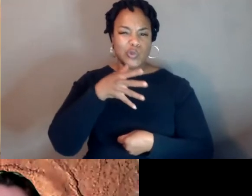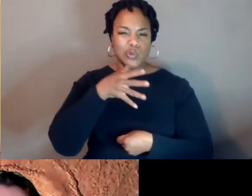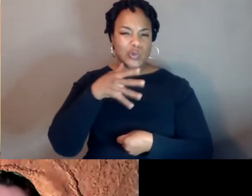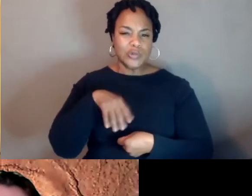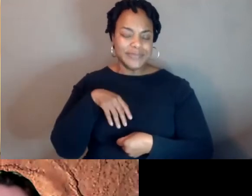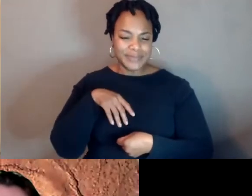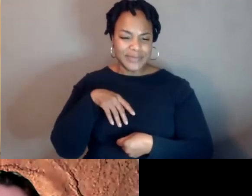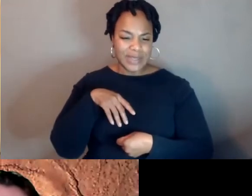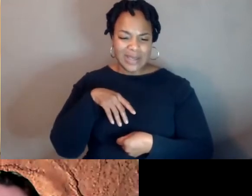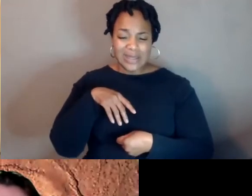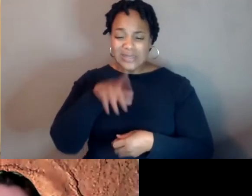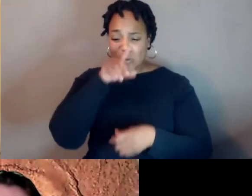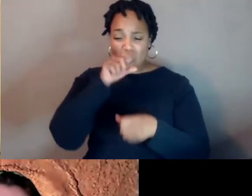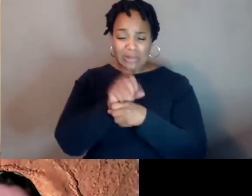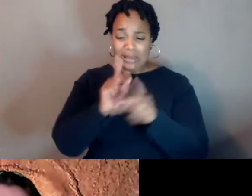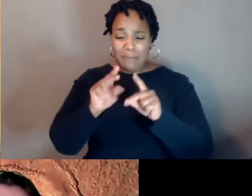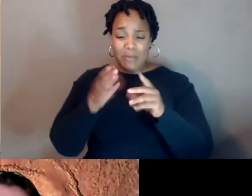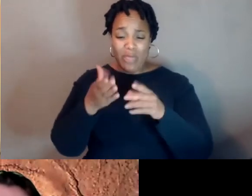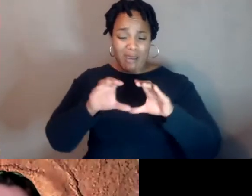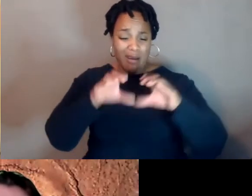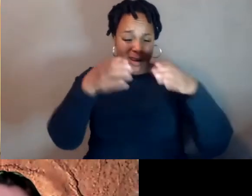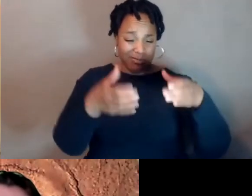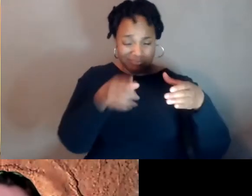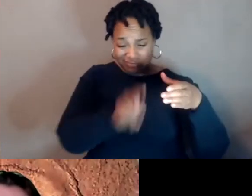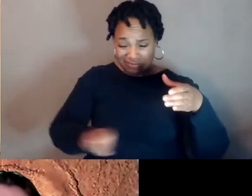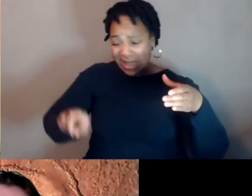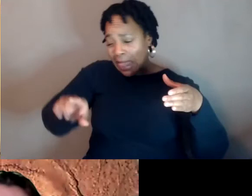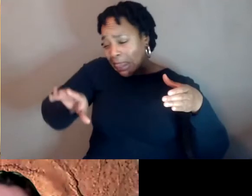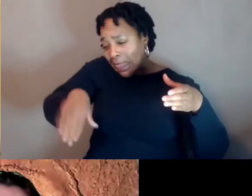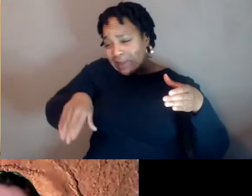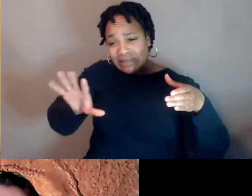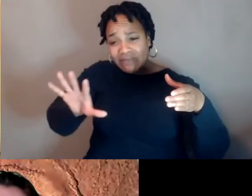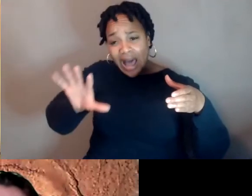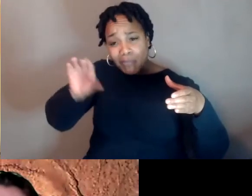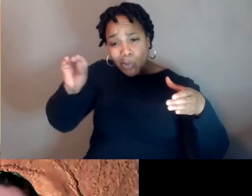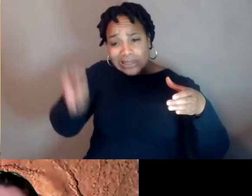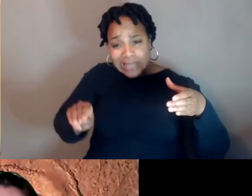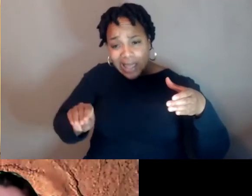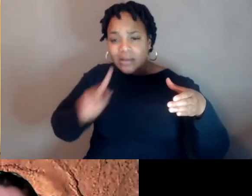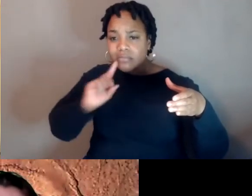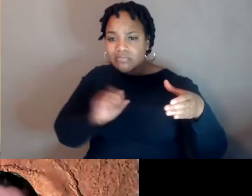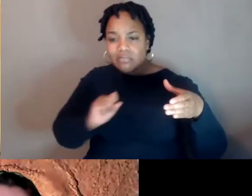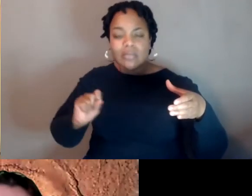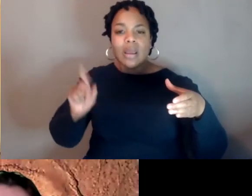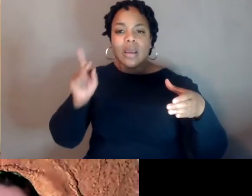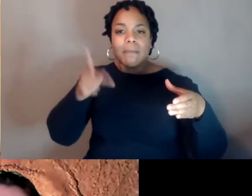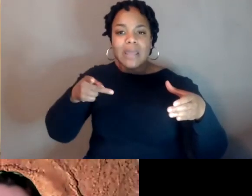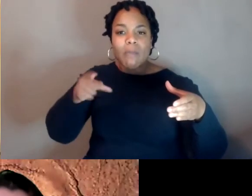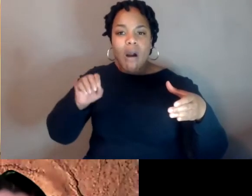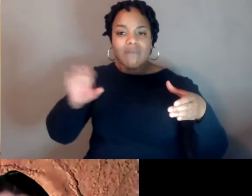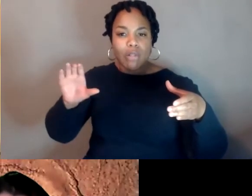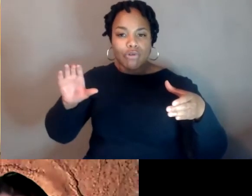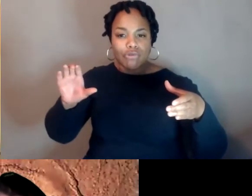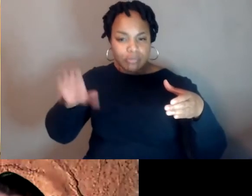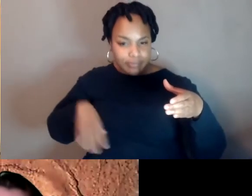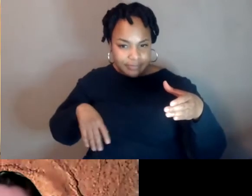than 5% of the people were people of color. There were many things said that I got, and